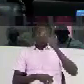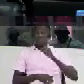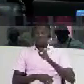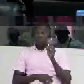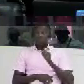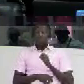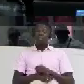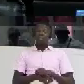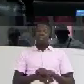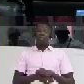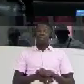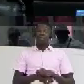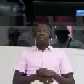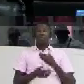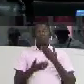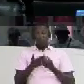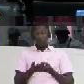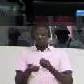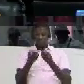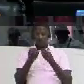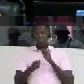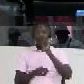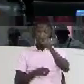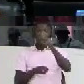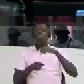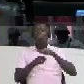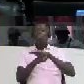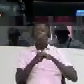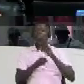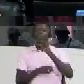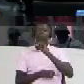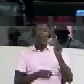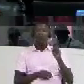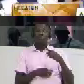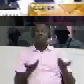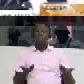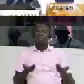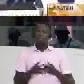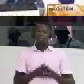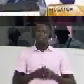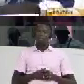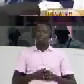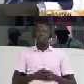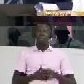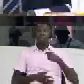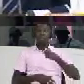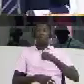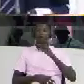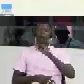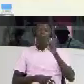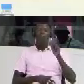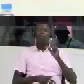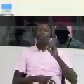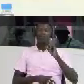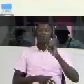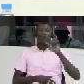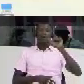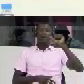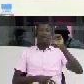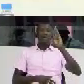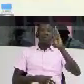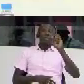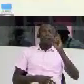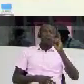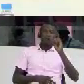give us your full names. jërëjëf léegi nag wax ñu sa tur. man maa ngi tudd Abdou Colley. I am Abdou